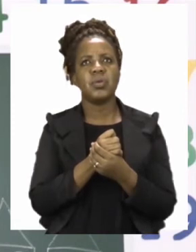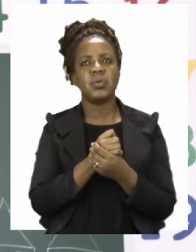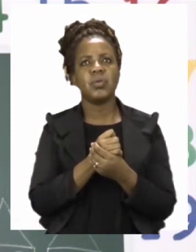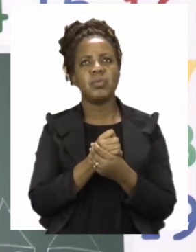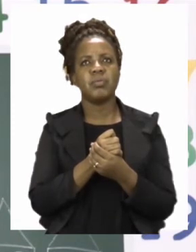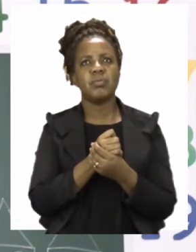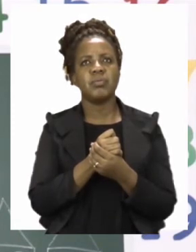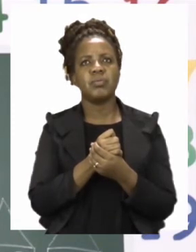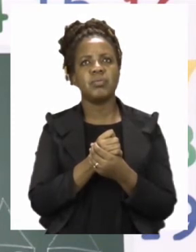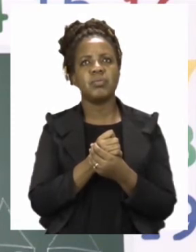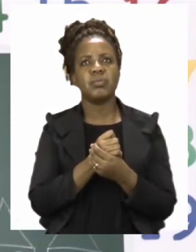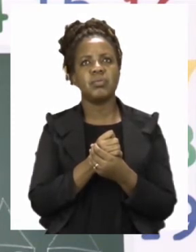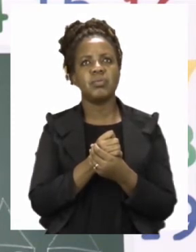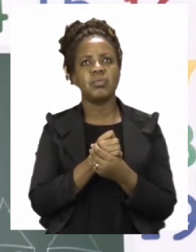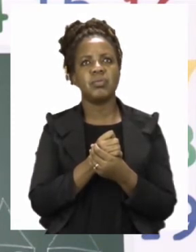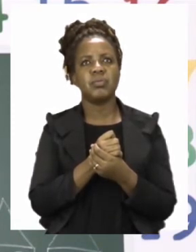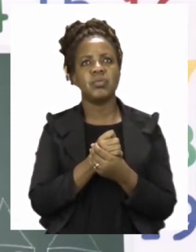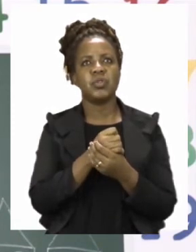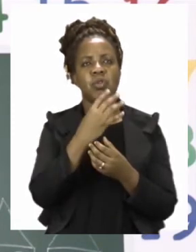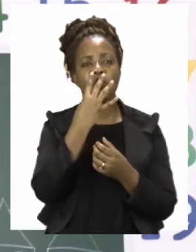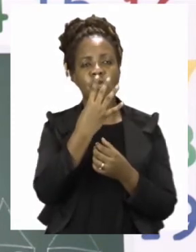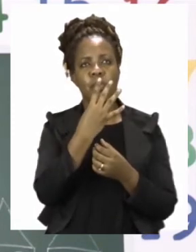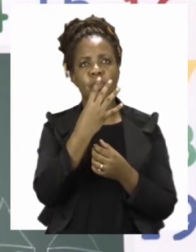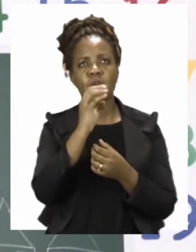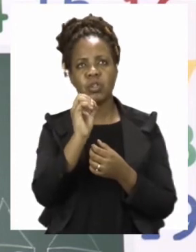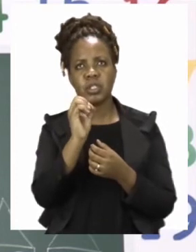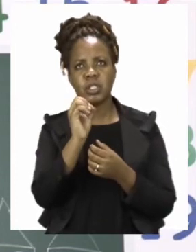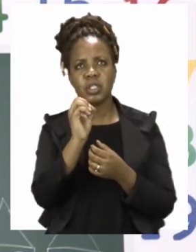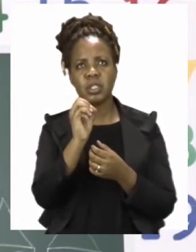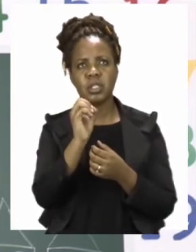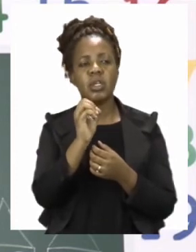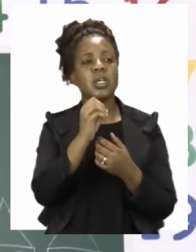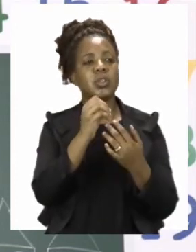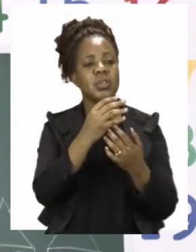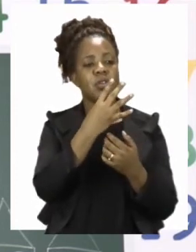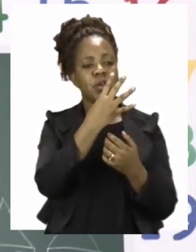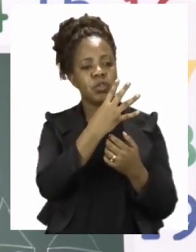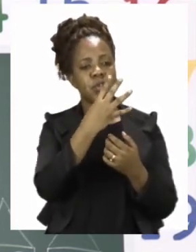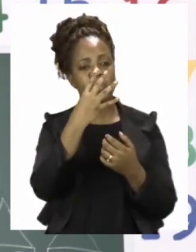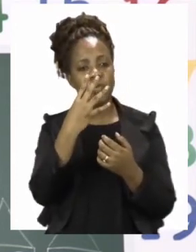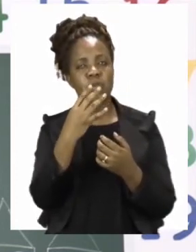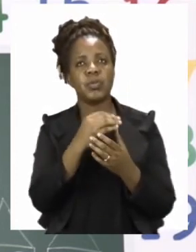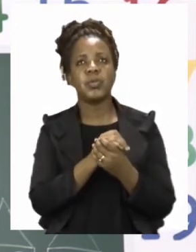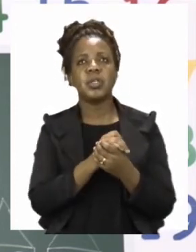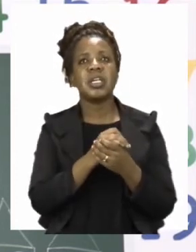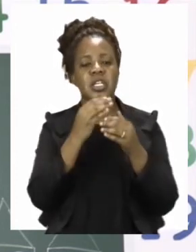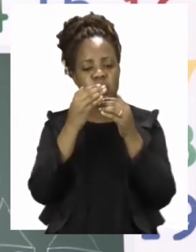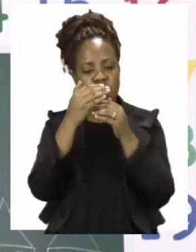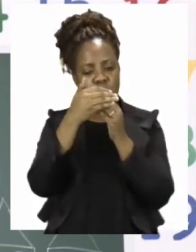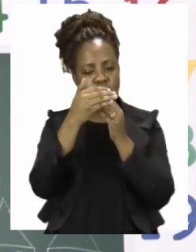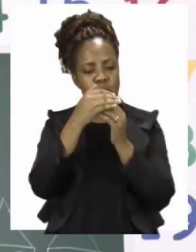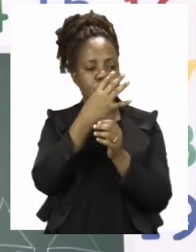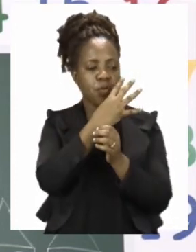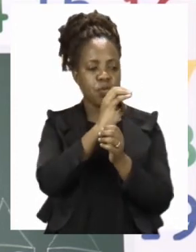is 5, 6, 7, 8, or 9, we're going to go forward to the 10s. Now,